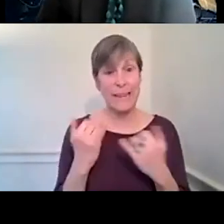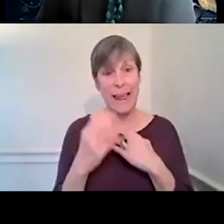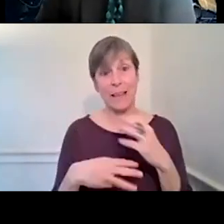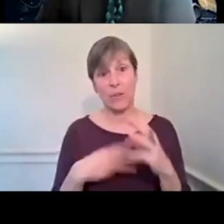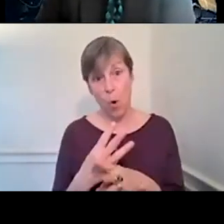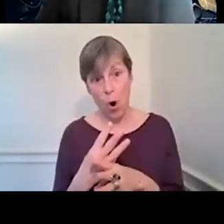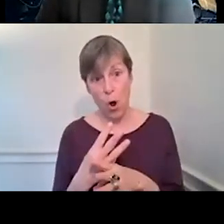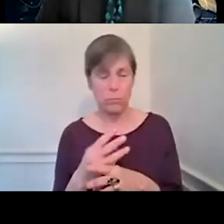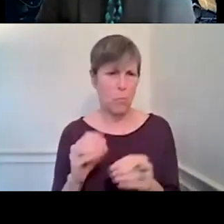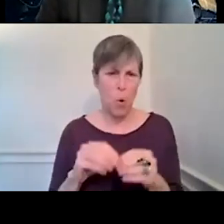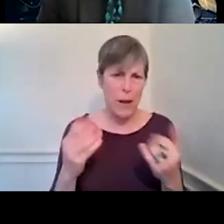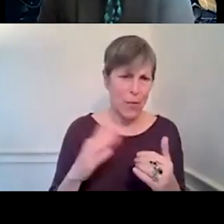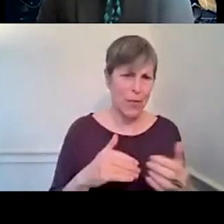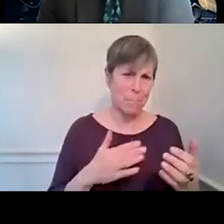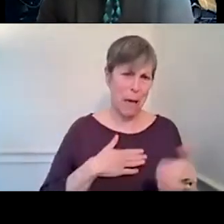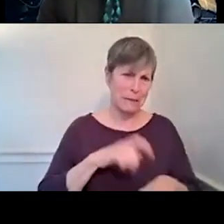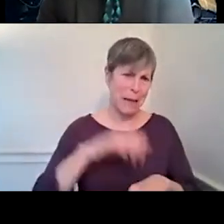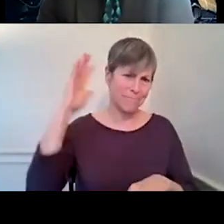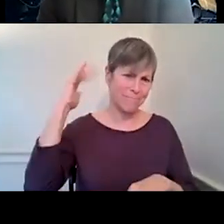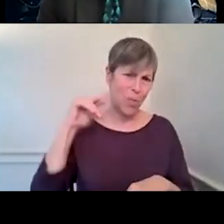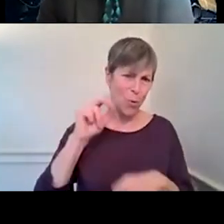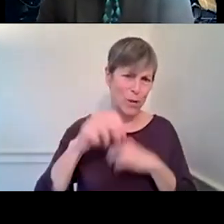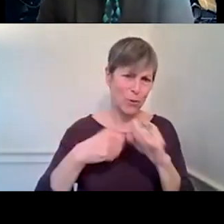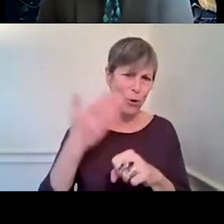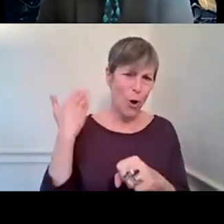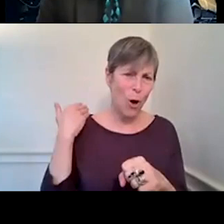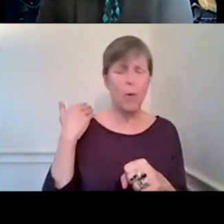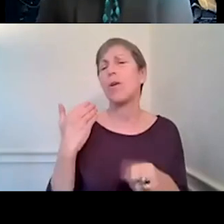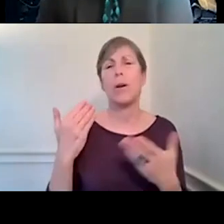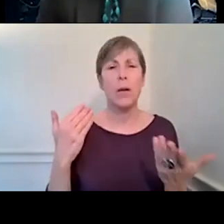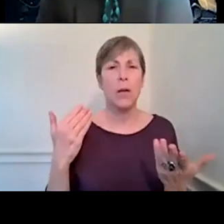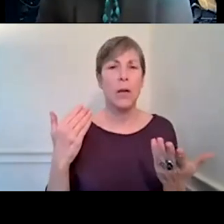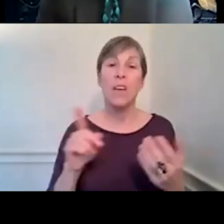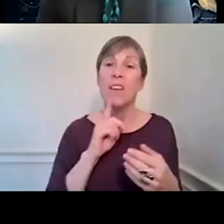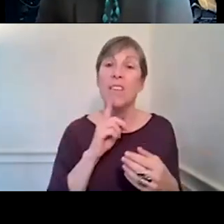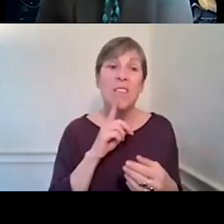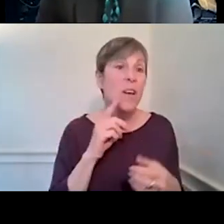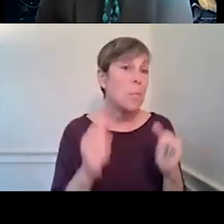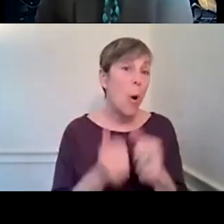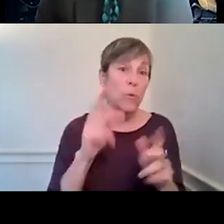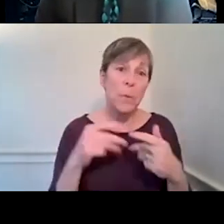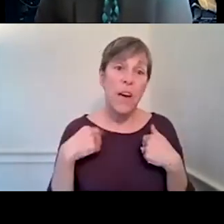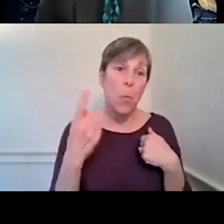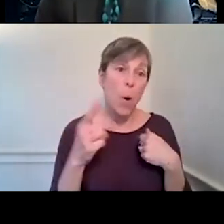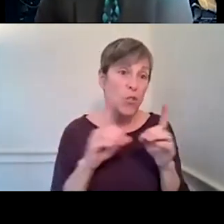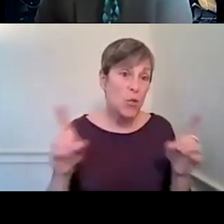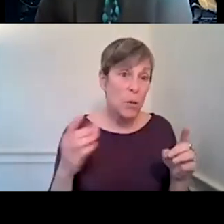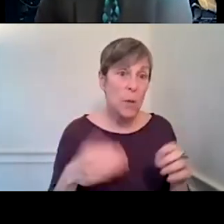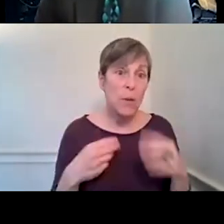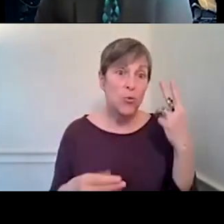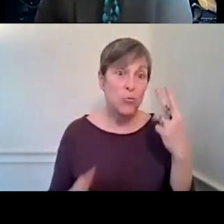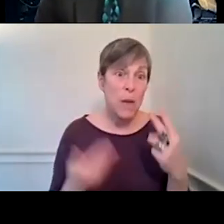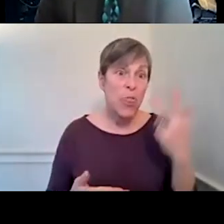than 30 years of my time, is that basics people have, right? Everybody has a degree or two or three, and a